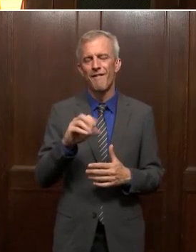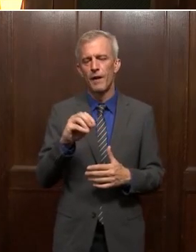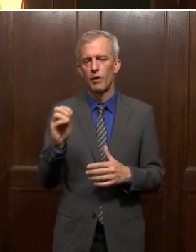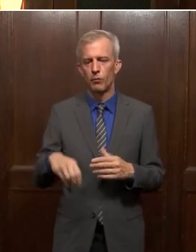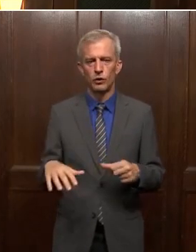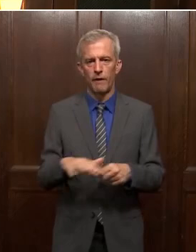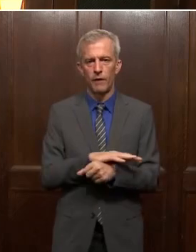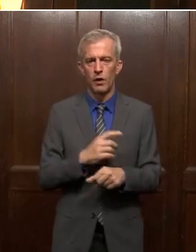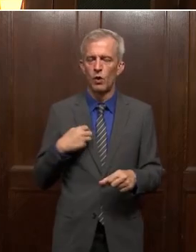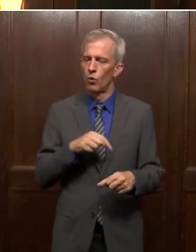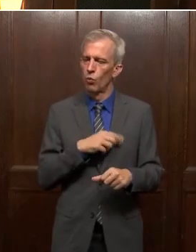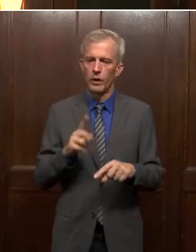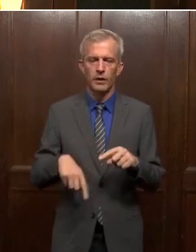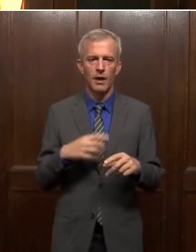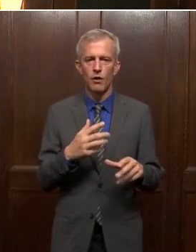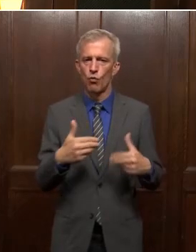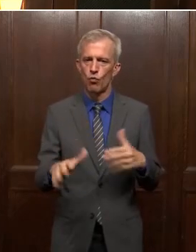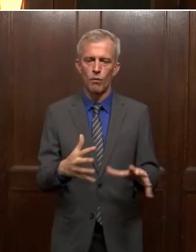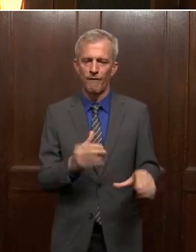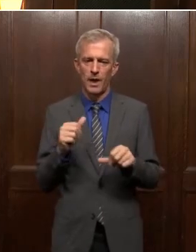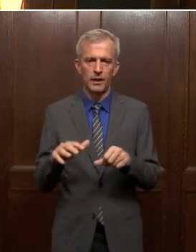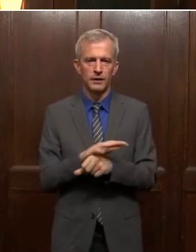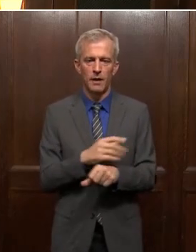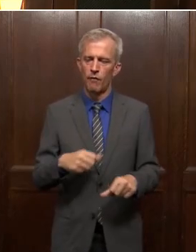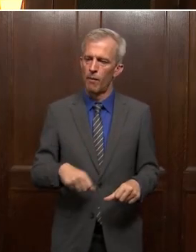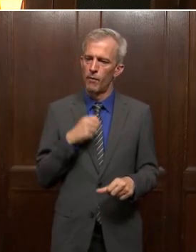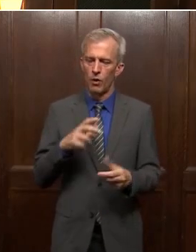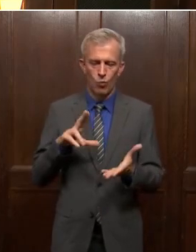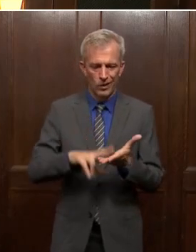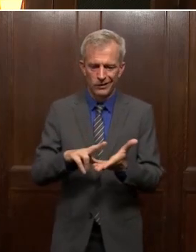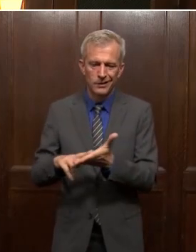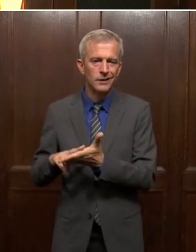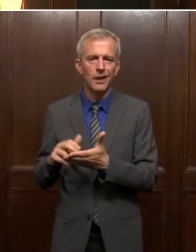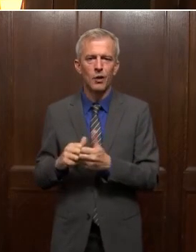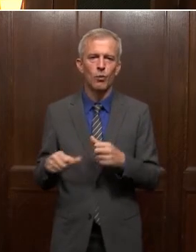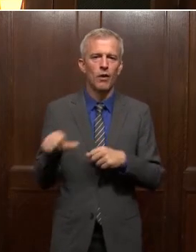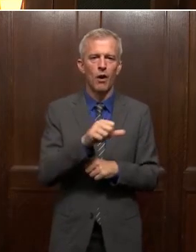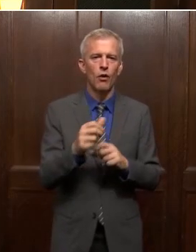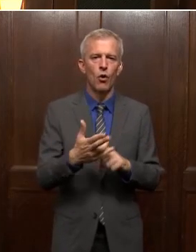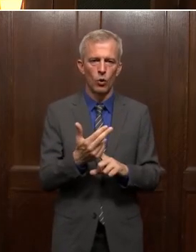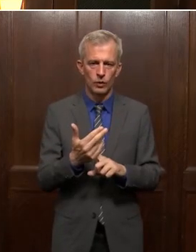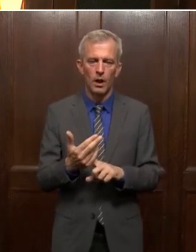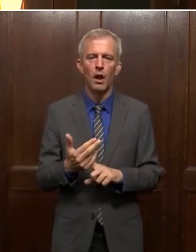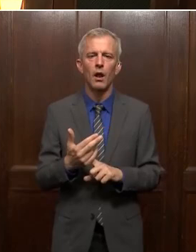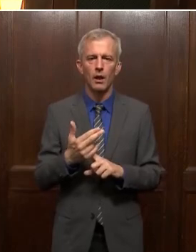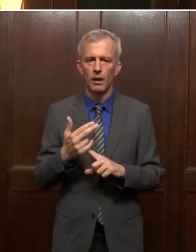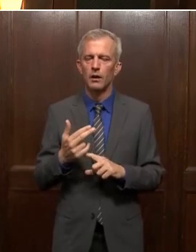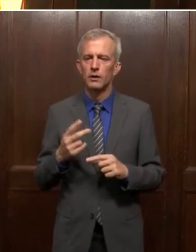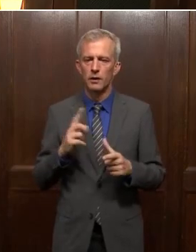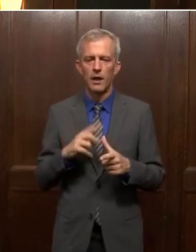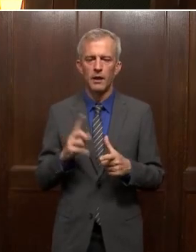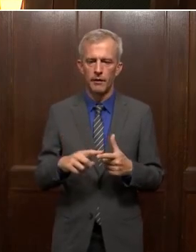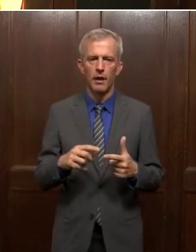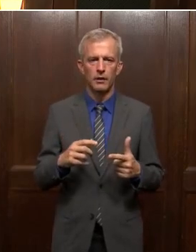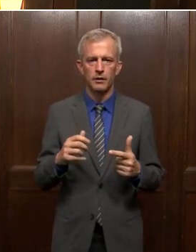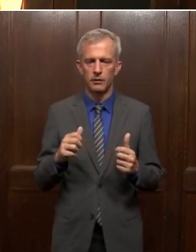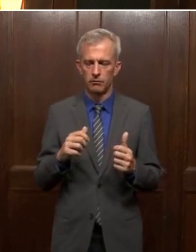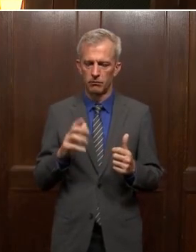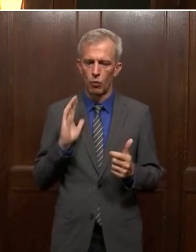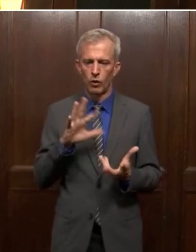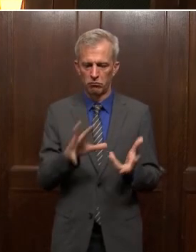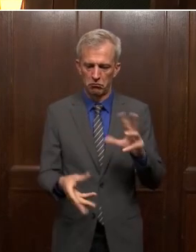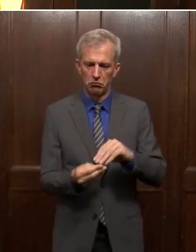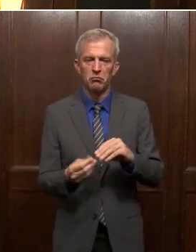enough. I'm proud, like I said on Friday, that we're about to sign with a bunch of other ones, and those will go hand in hand with the shelters that we have